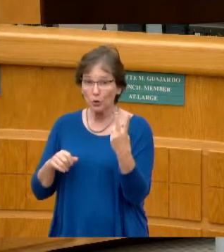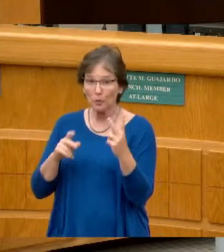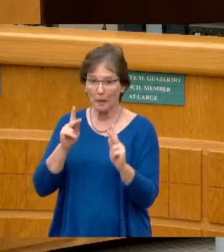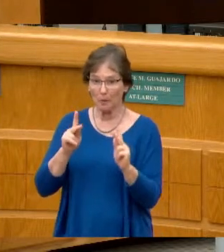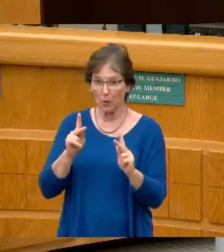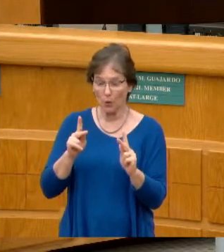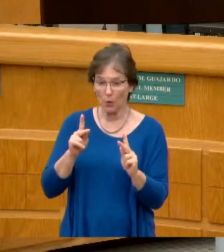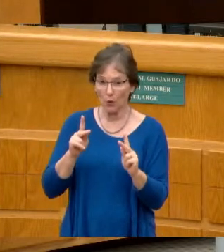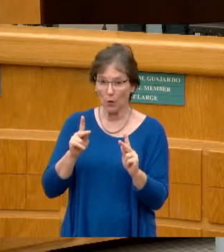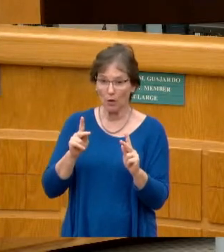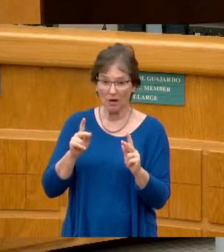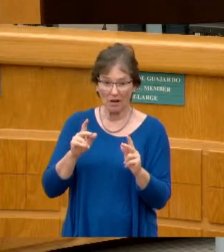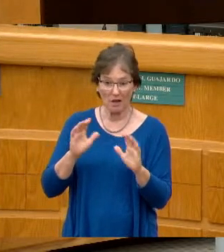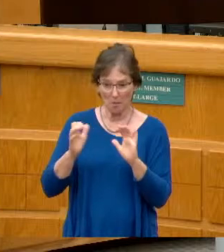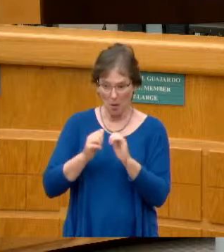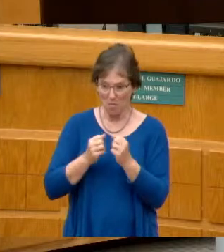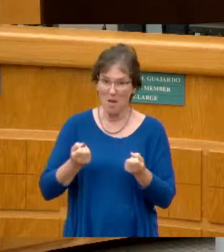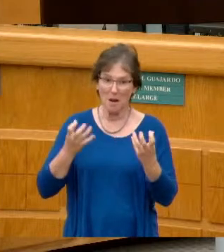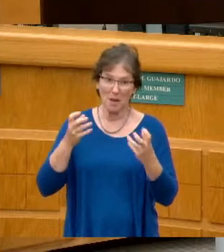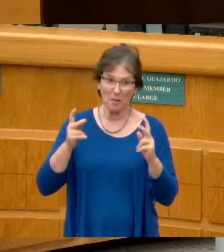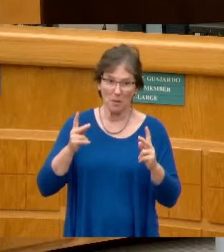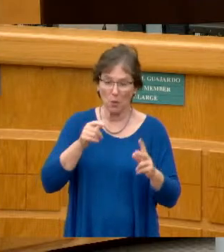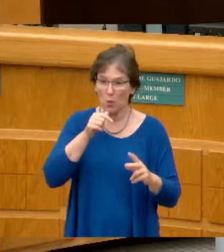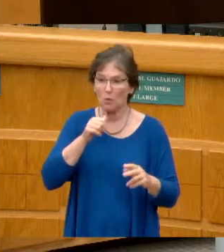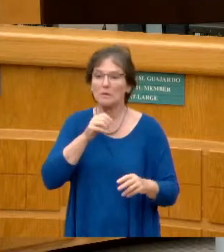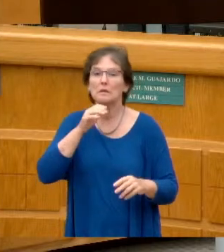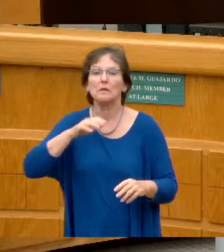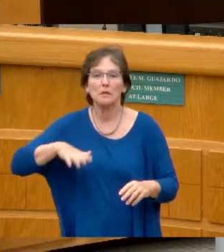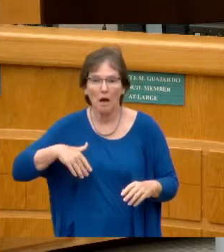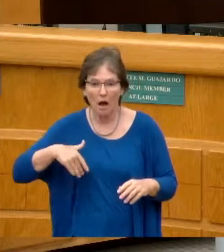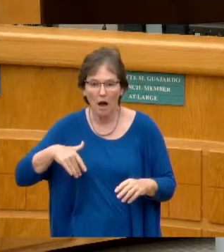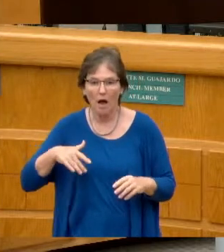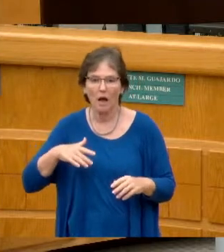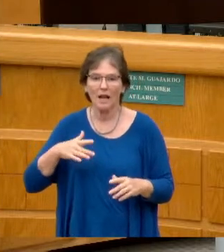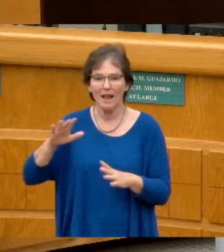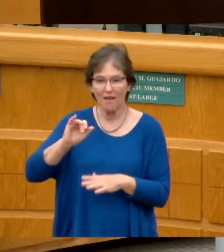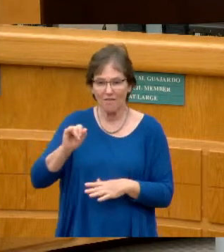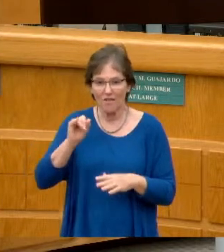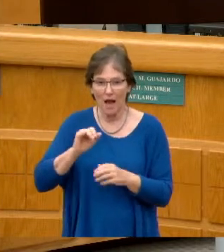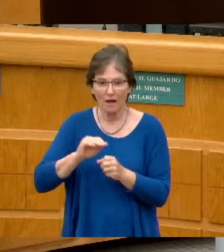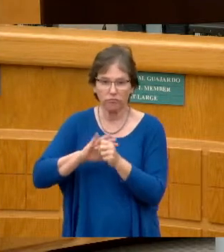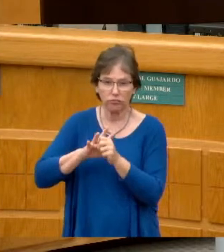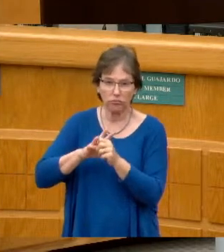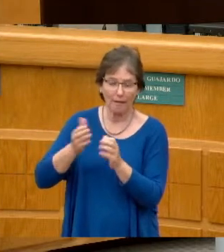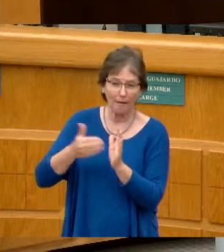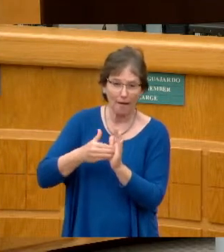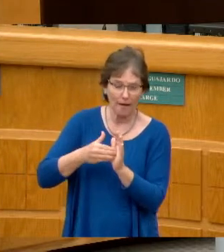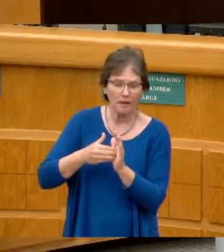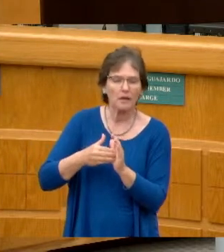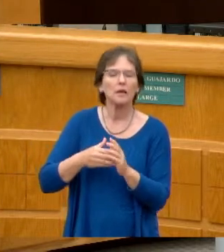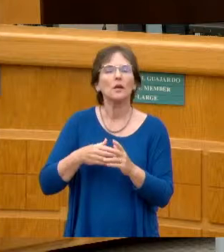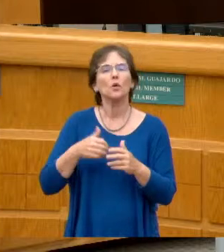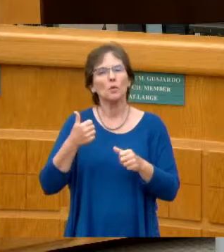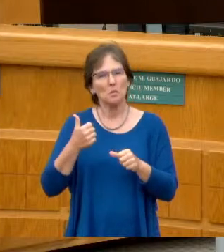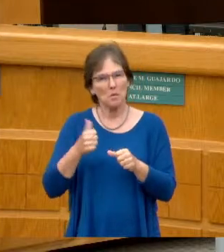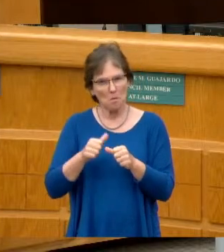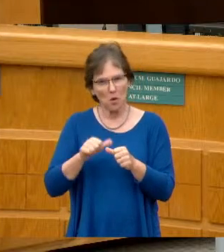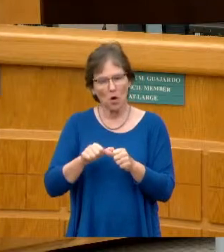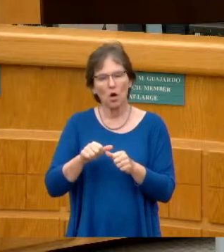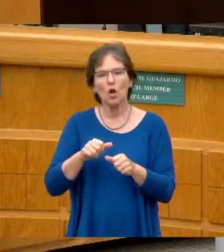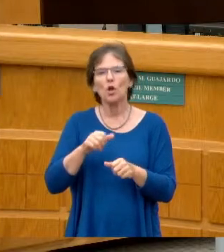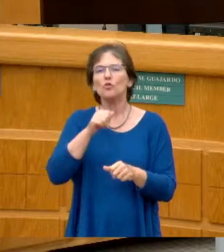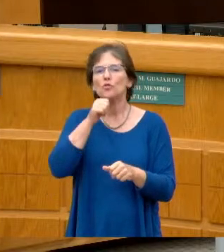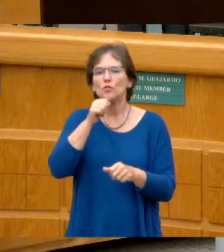to emphasize that our understanding of the virus is still so new. And we need to understand that as we